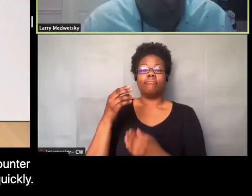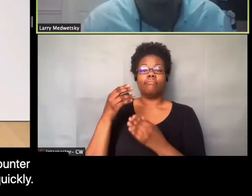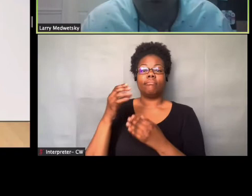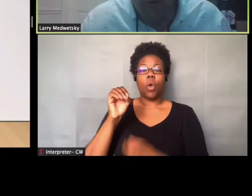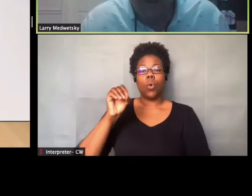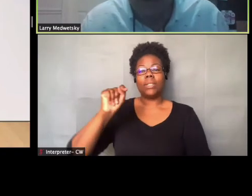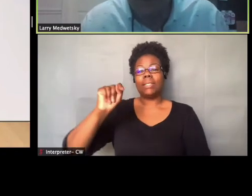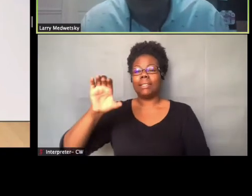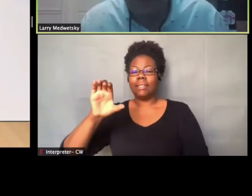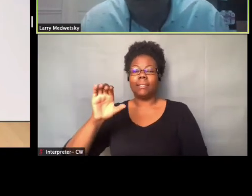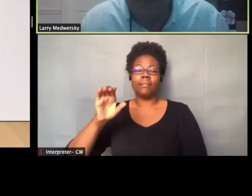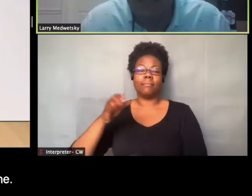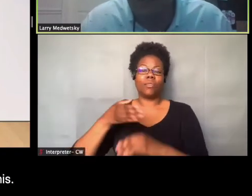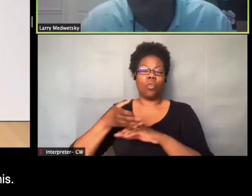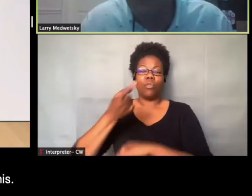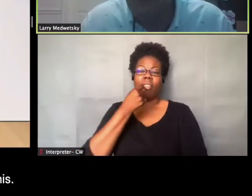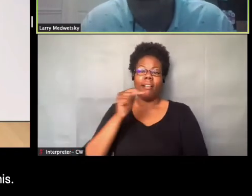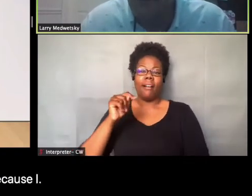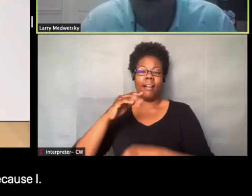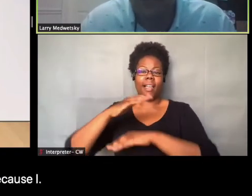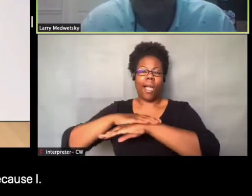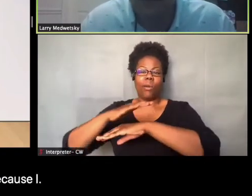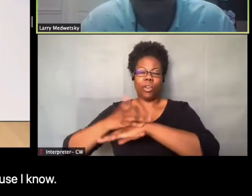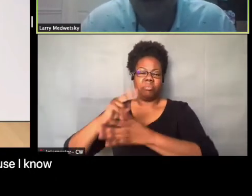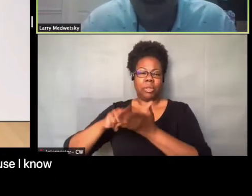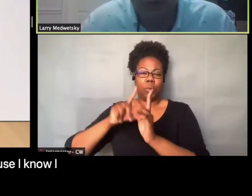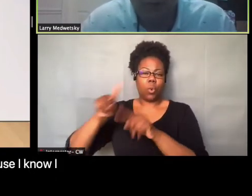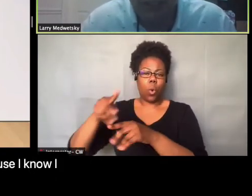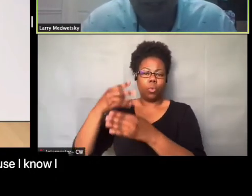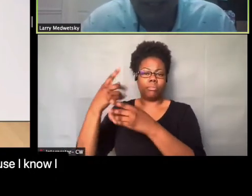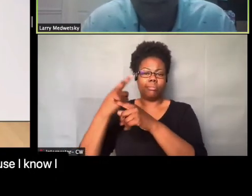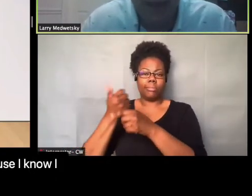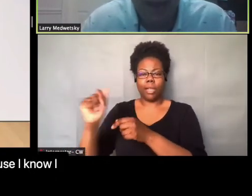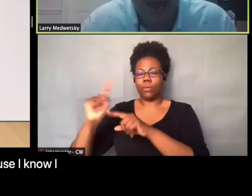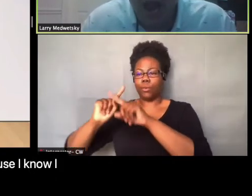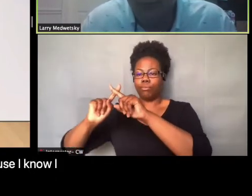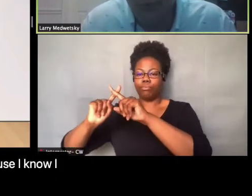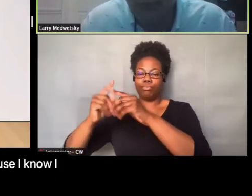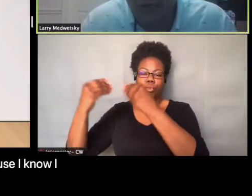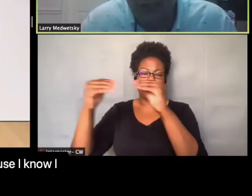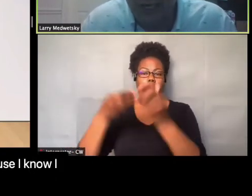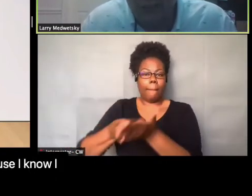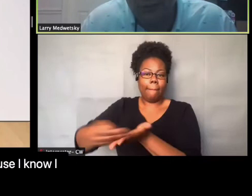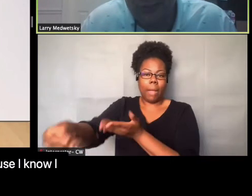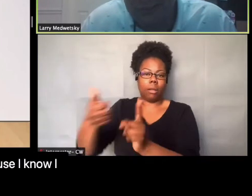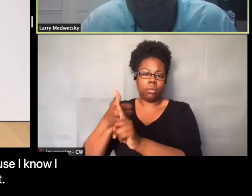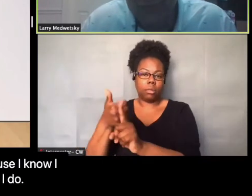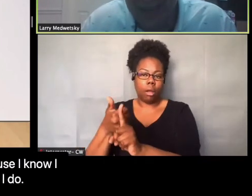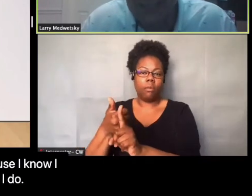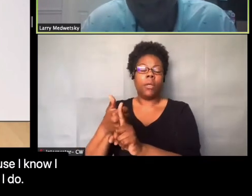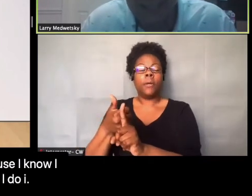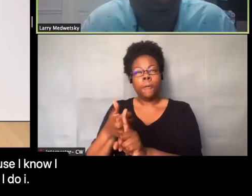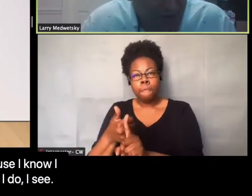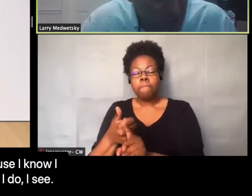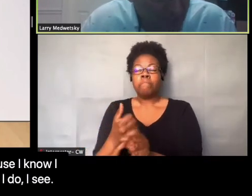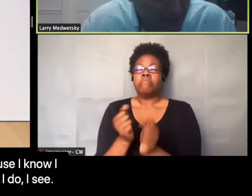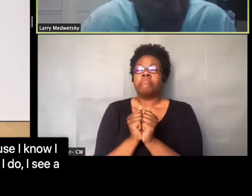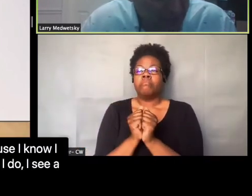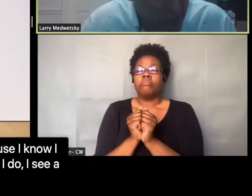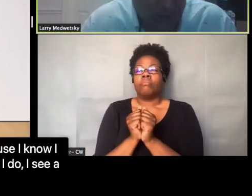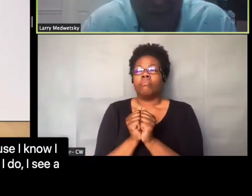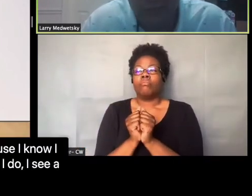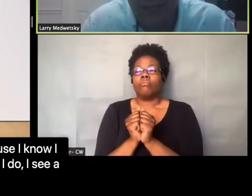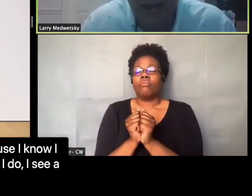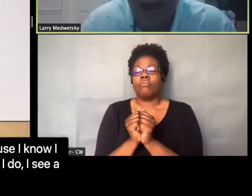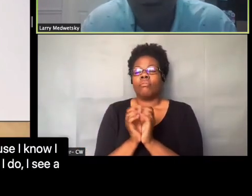I'm just going to go quickly on this because I know I need to have questions. Bruce, what should I do? I see you 5 more minutes